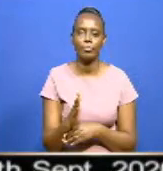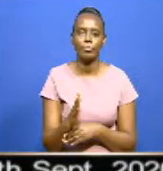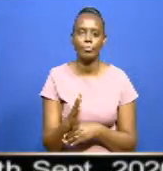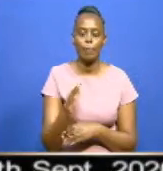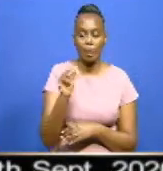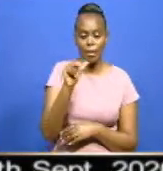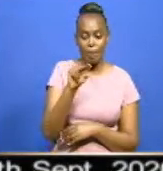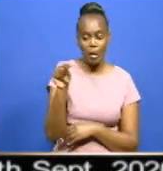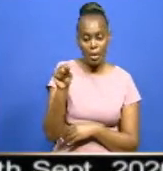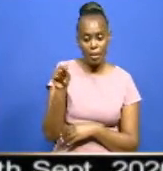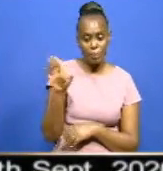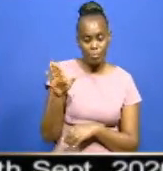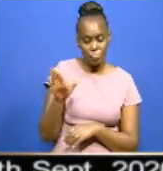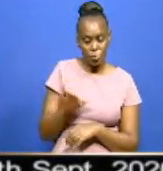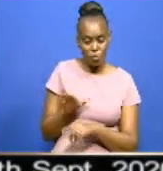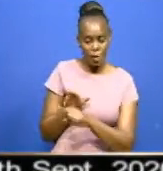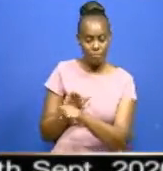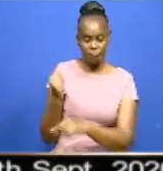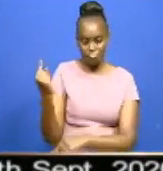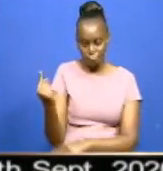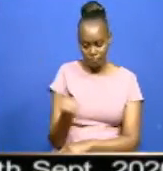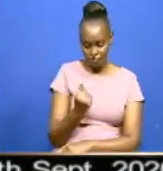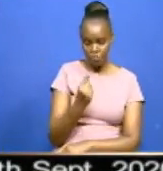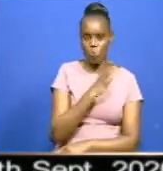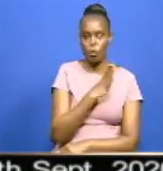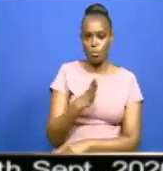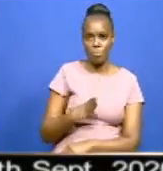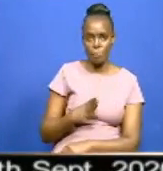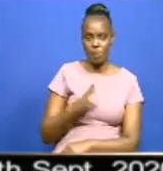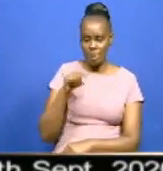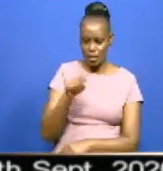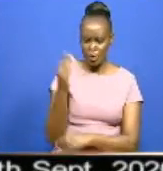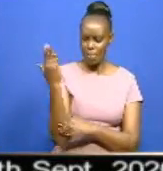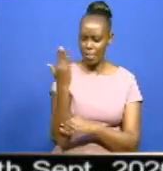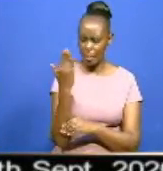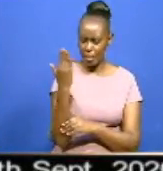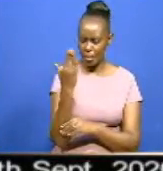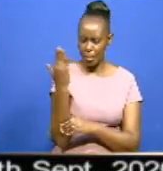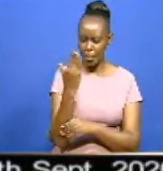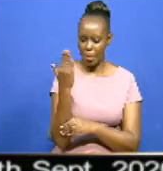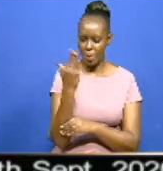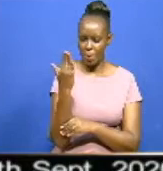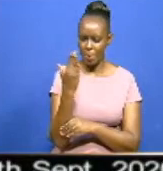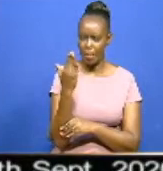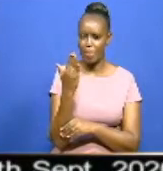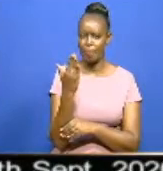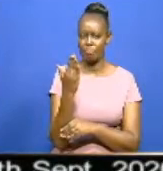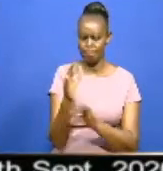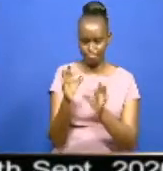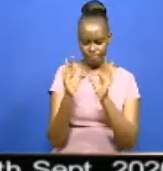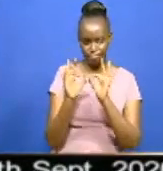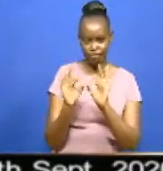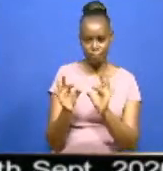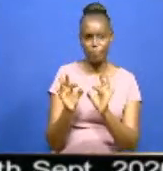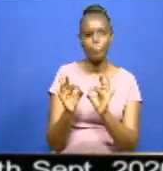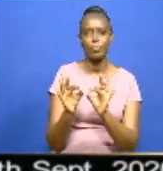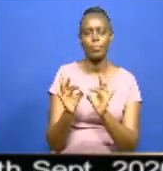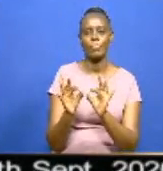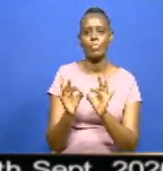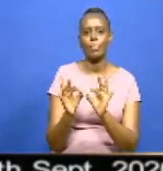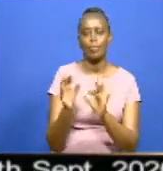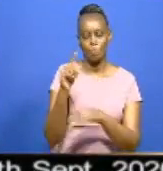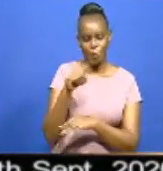Anne appeared before our committee, and her presentation was very, very, what I would say, smart and